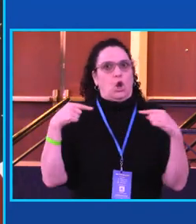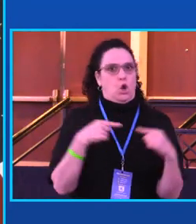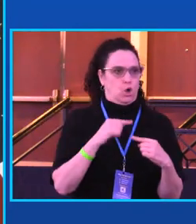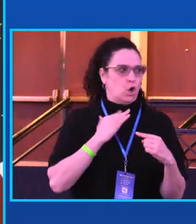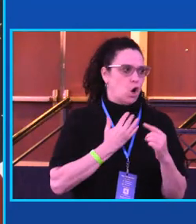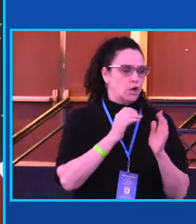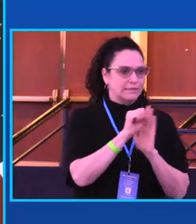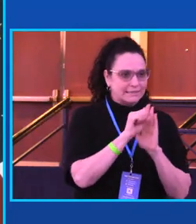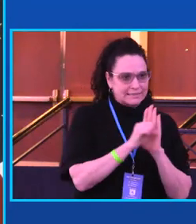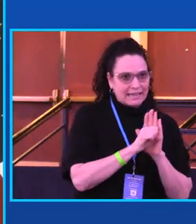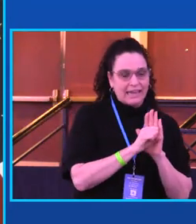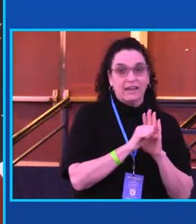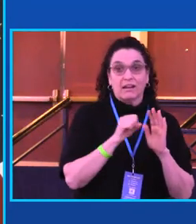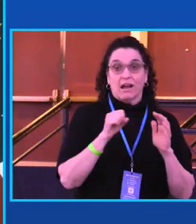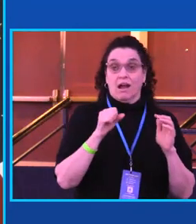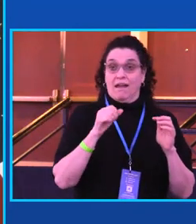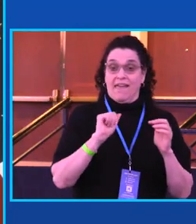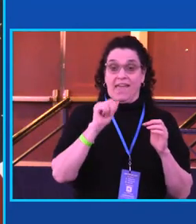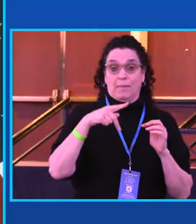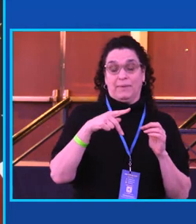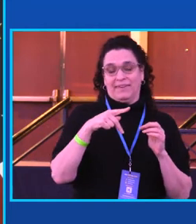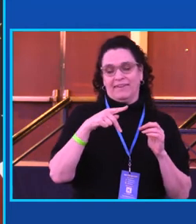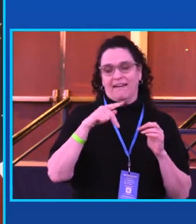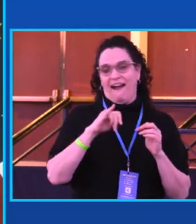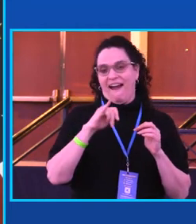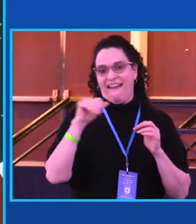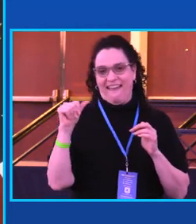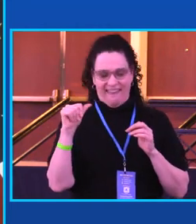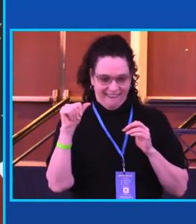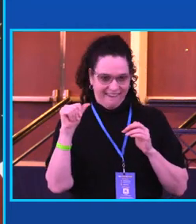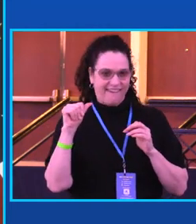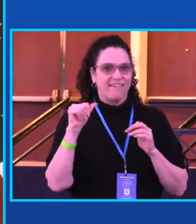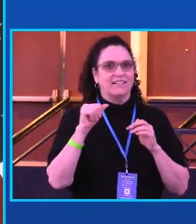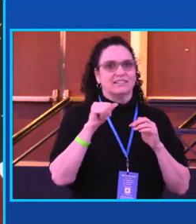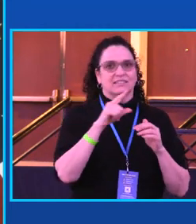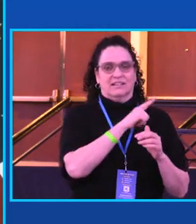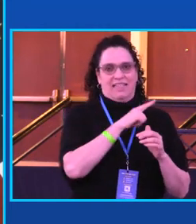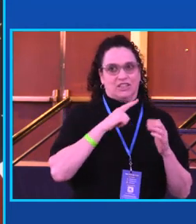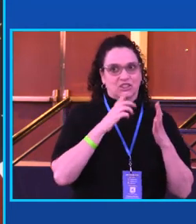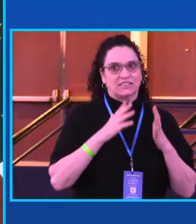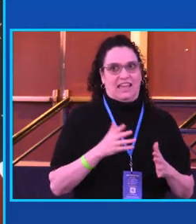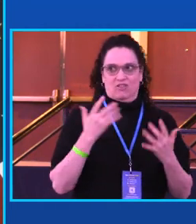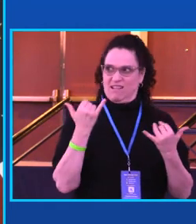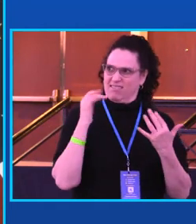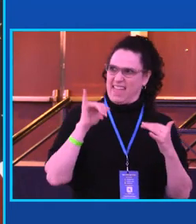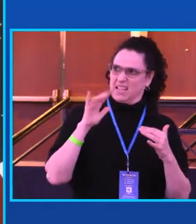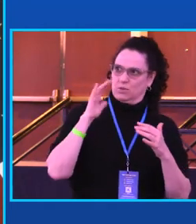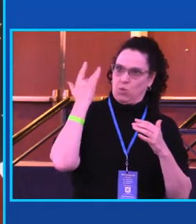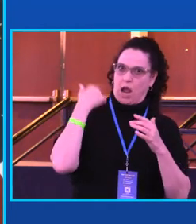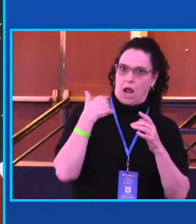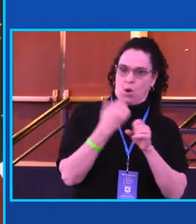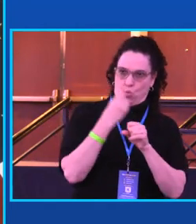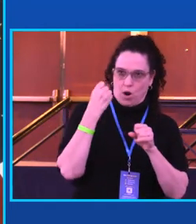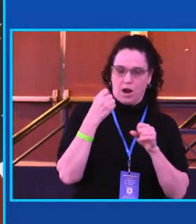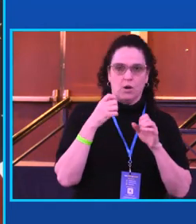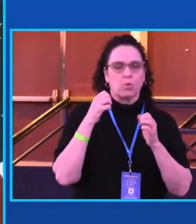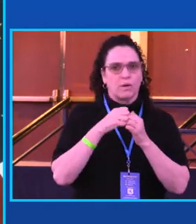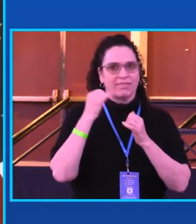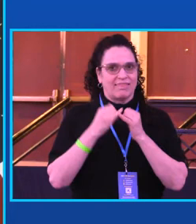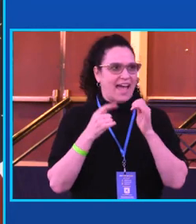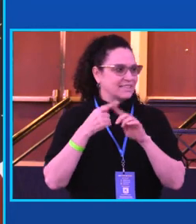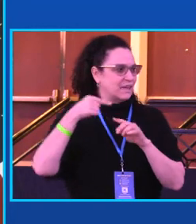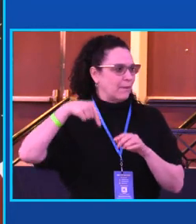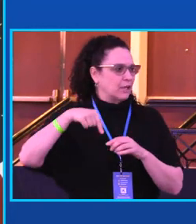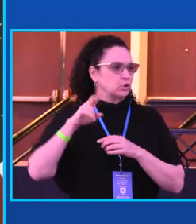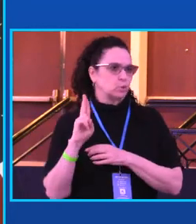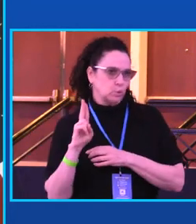that an AAPI immigrant with a last name spelled XU stood up and filed to run for office. This is the reason that Kansas elected a Democratic governor, to fix